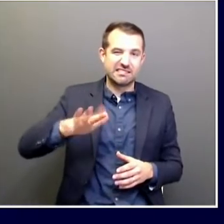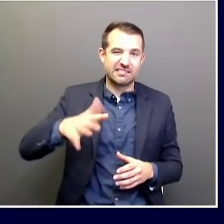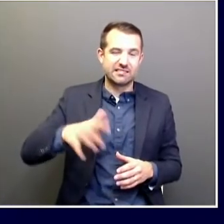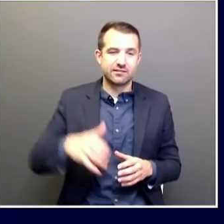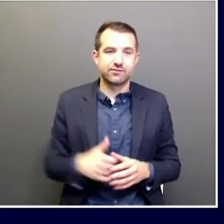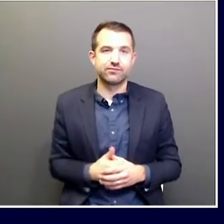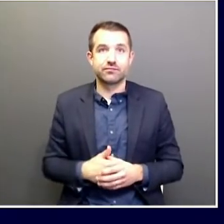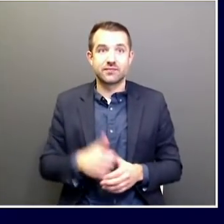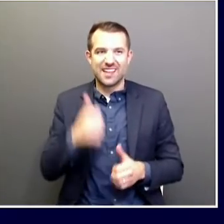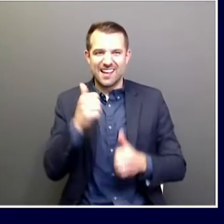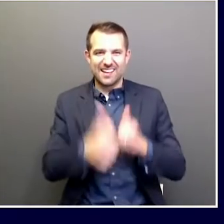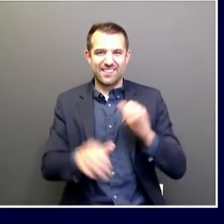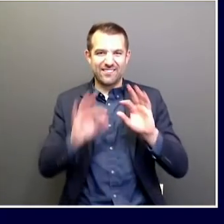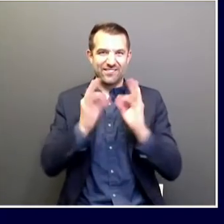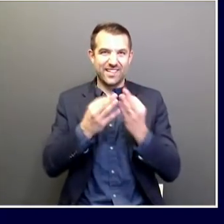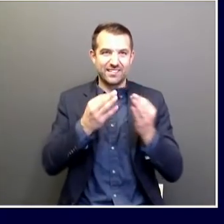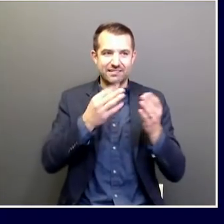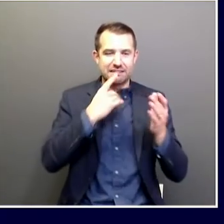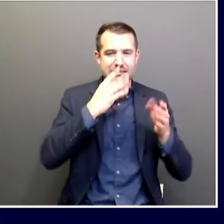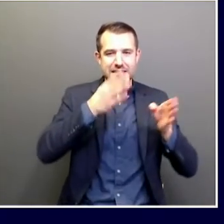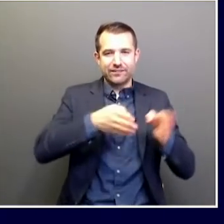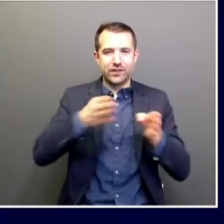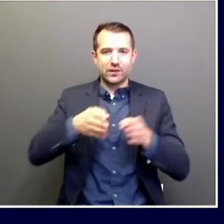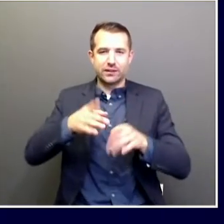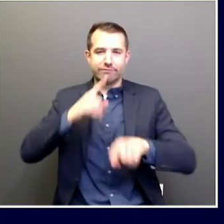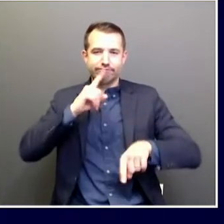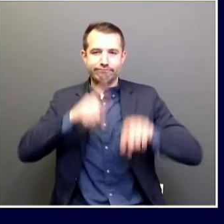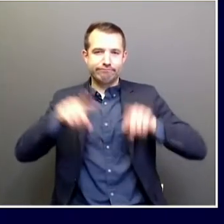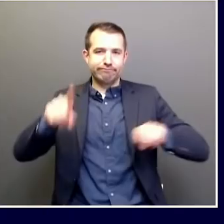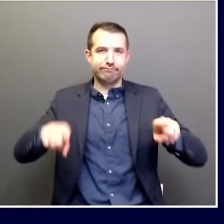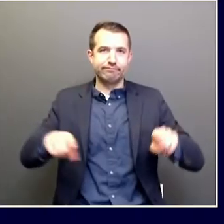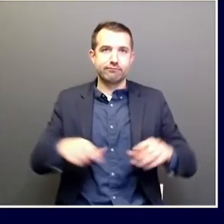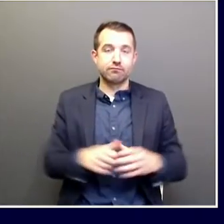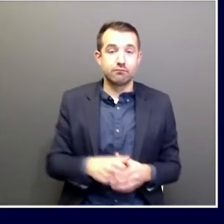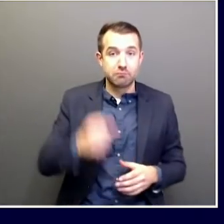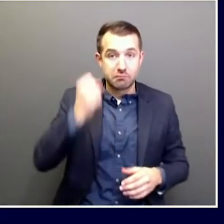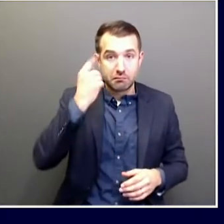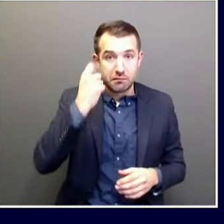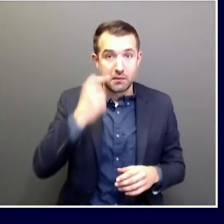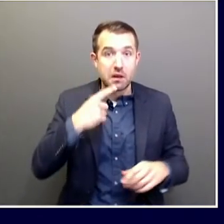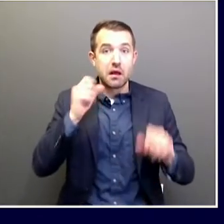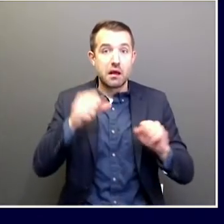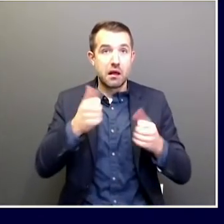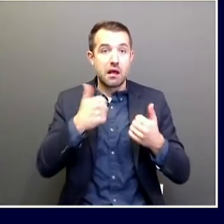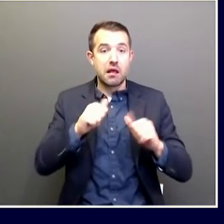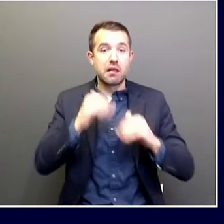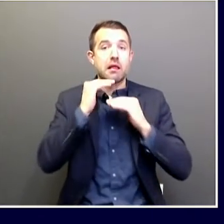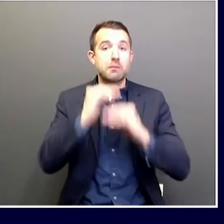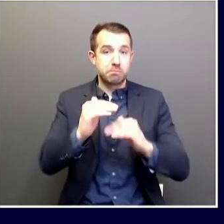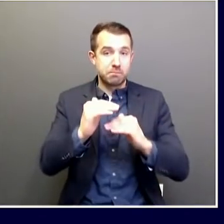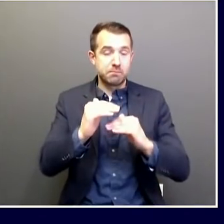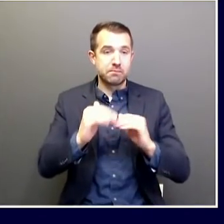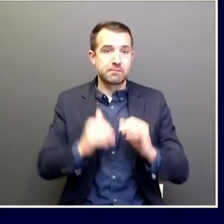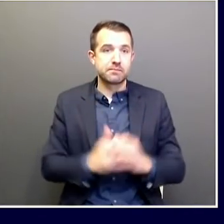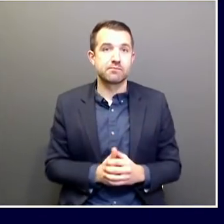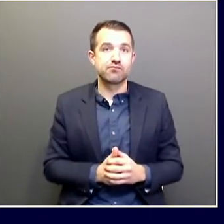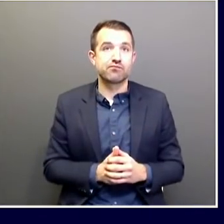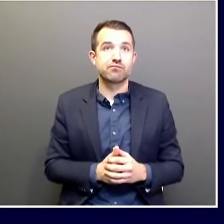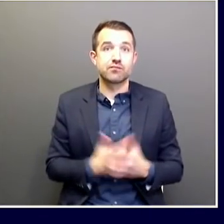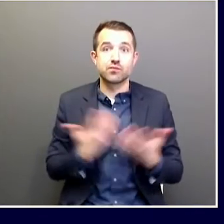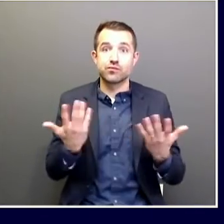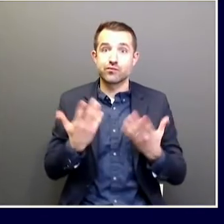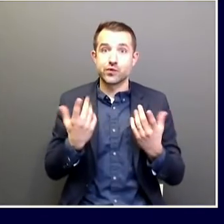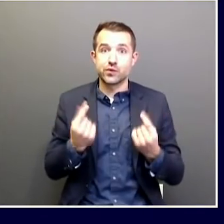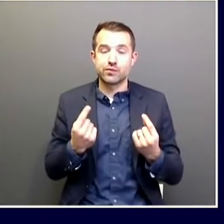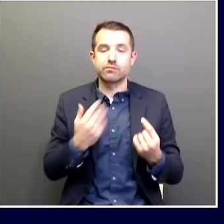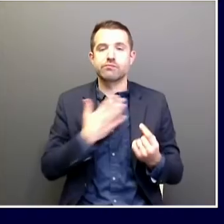that you can do to minimize the risk of COVID in those gatherings. The first is to have a hard